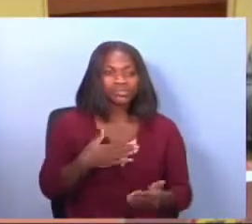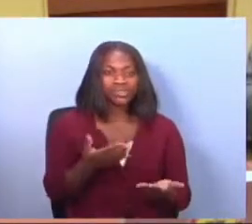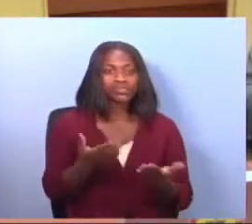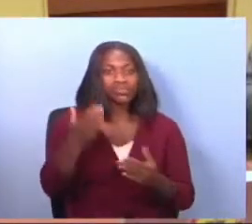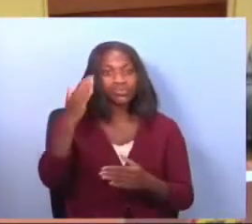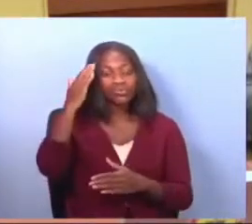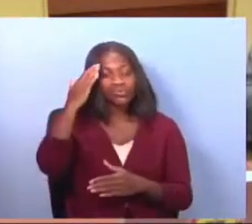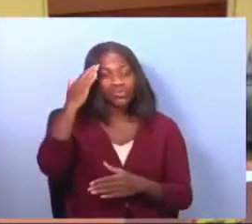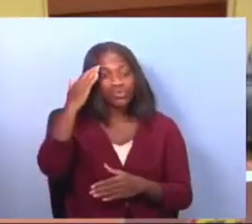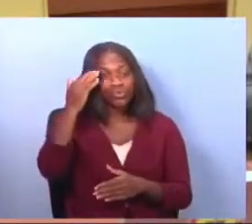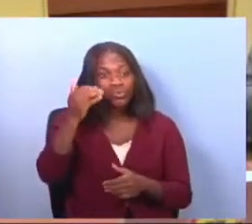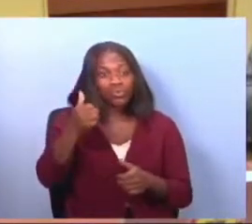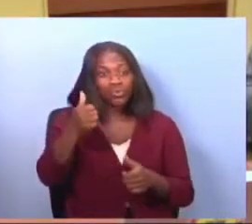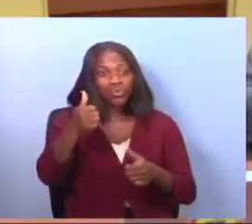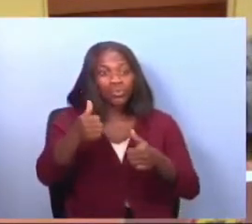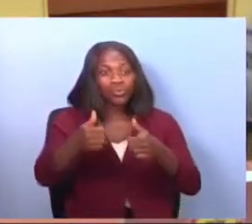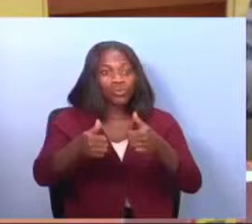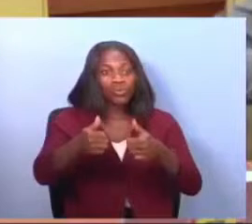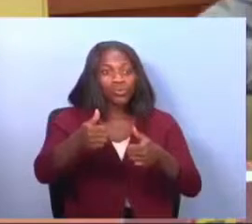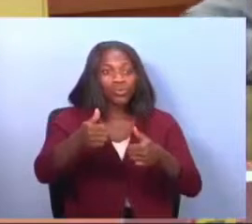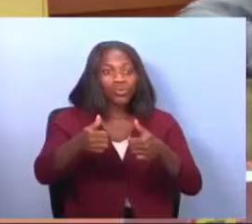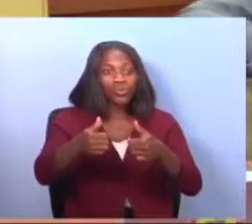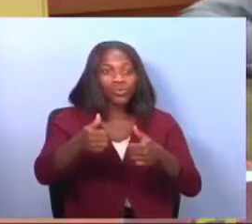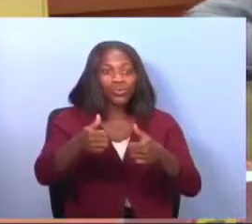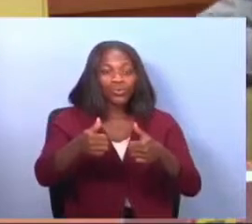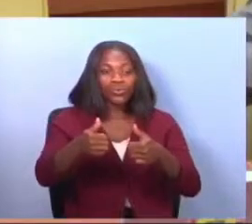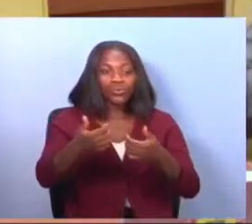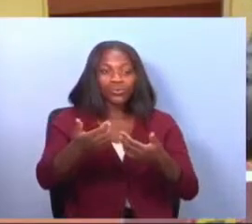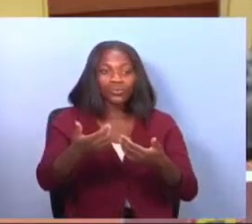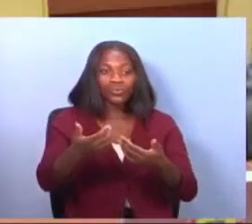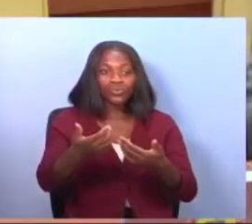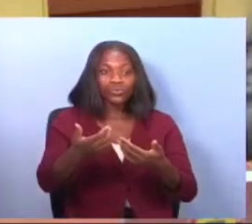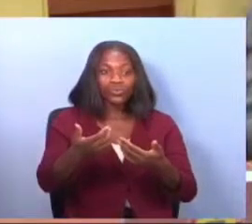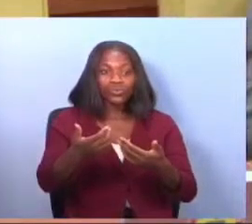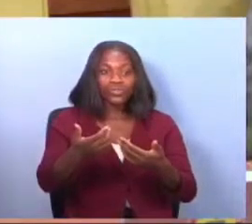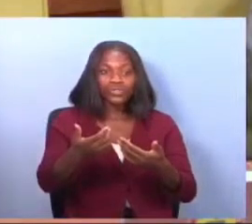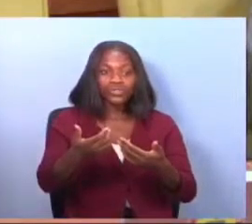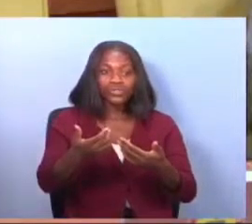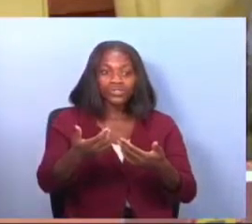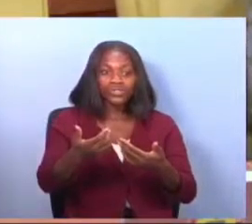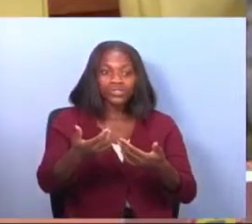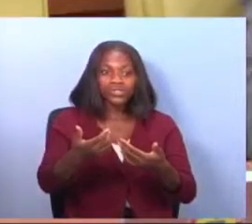you under what order we are further directed to?